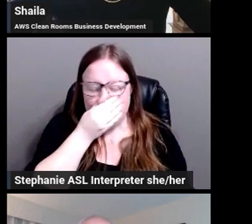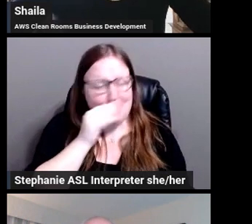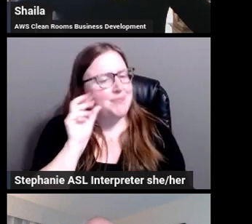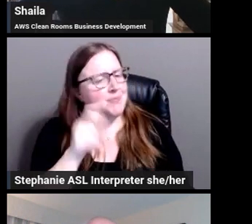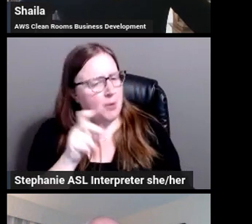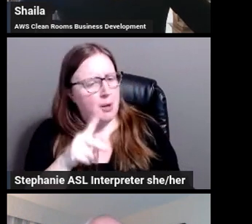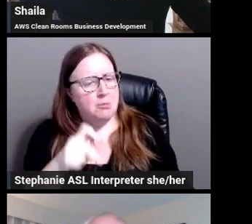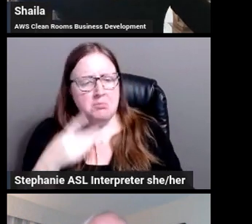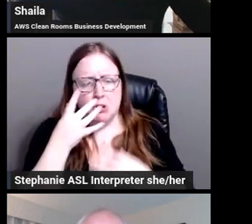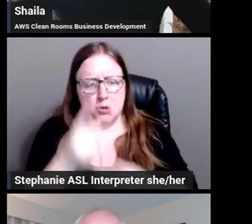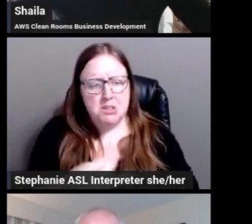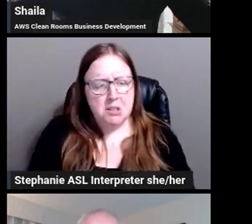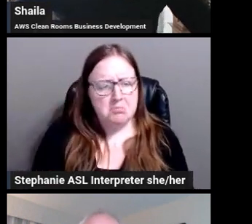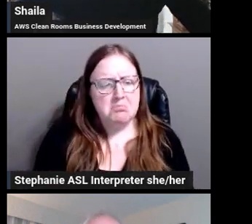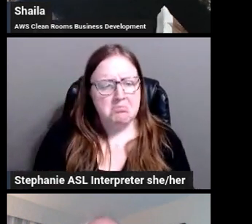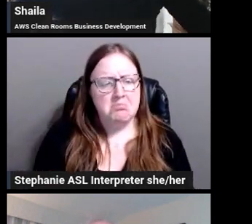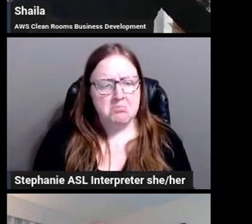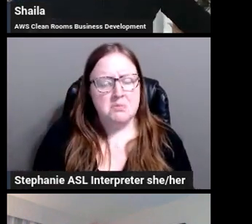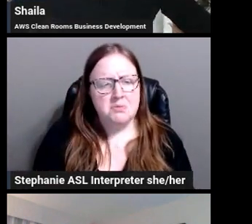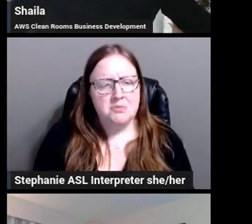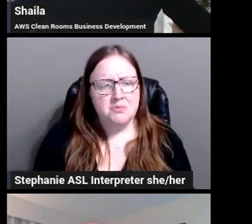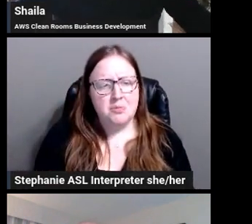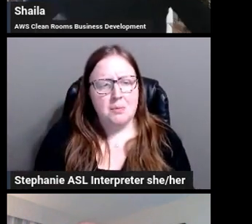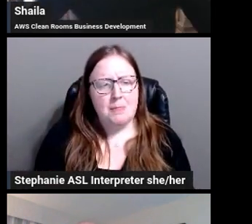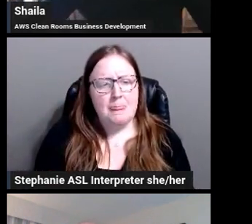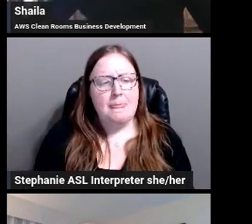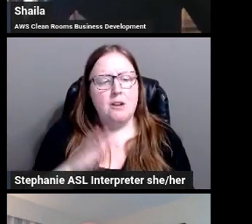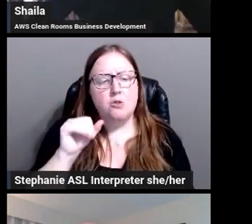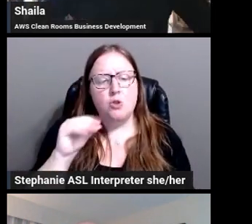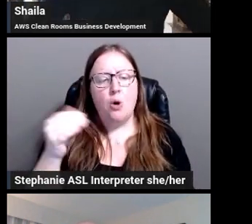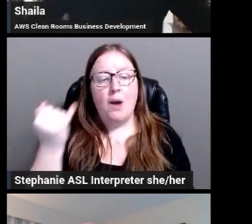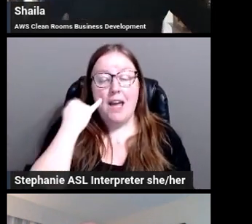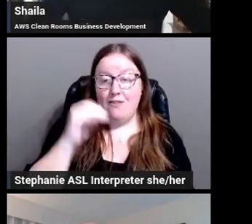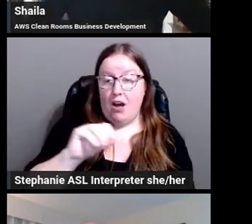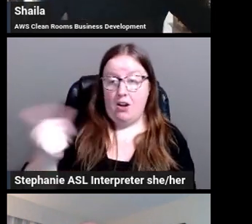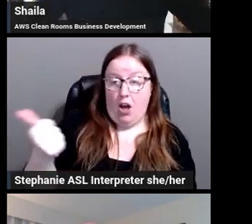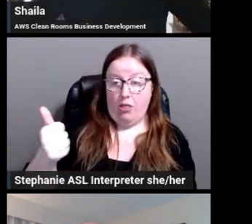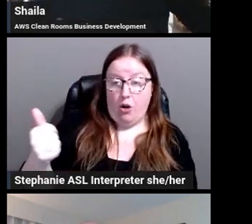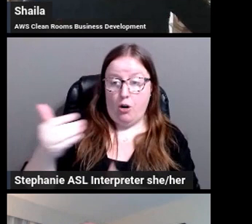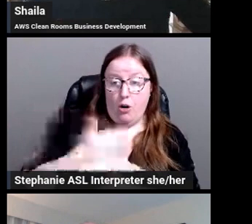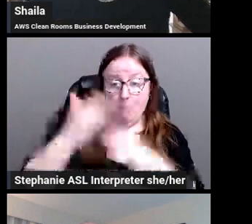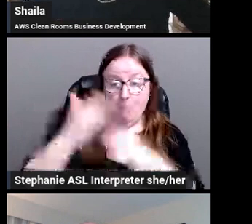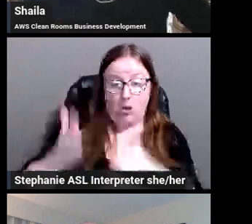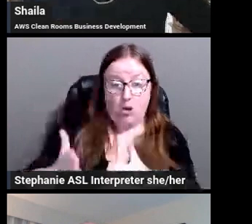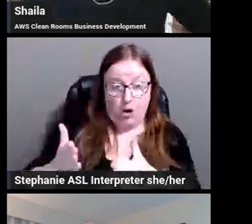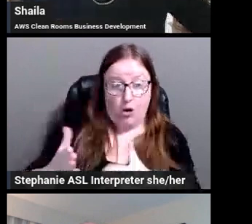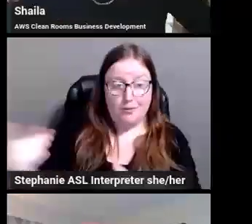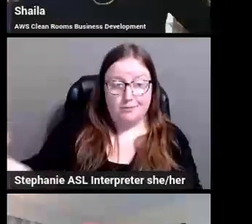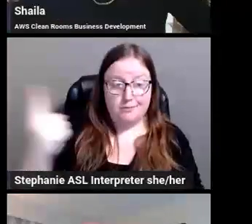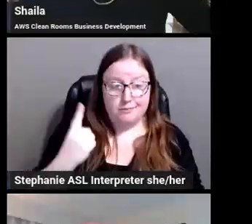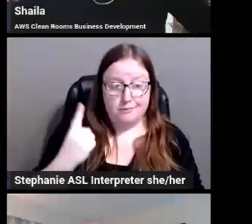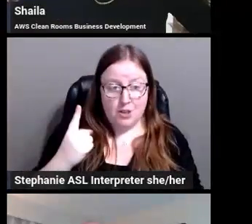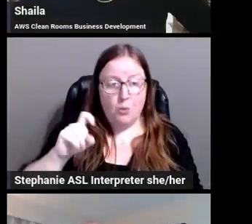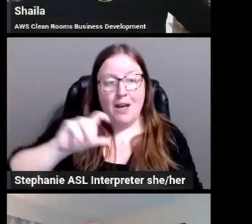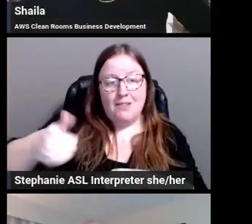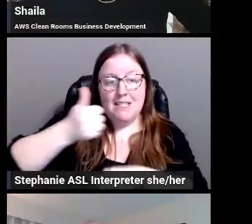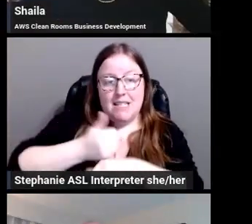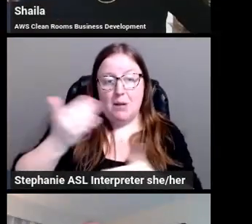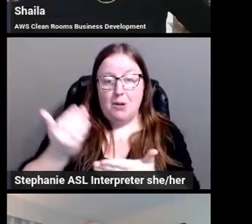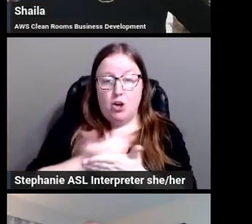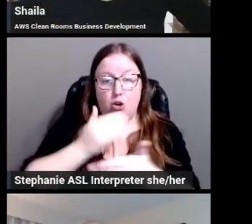Oh, interesting. Okay. So this is And- so if another partner came along, we'd have to set up a new